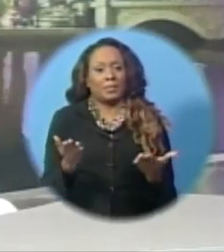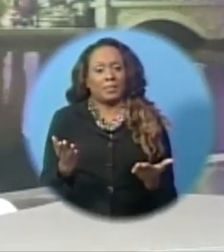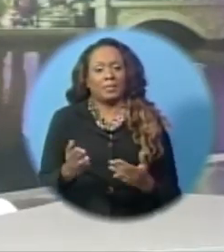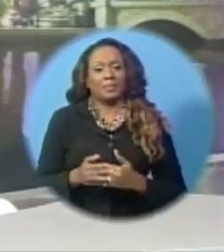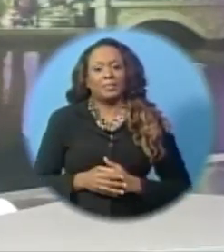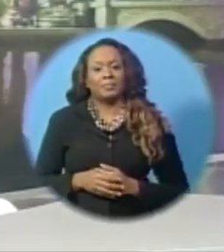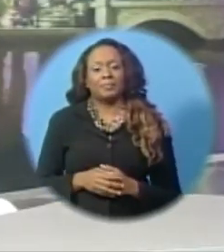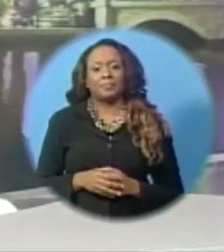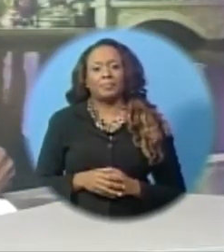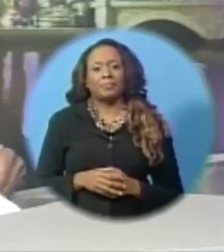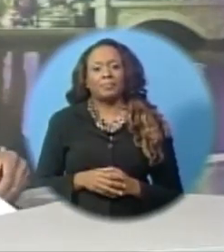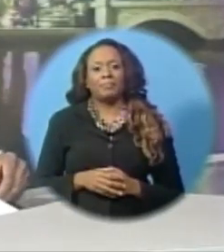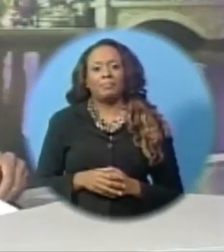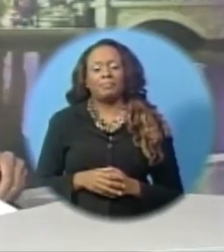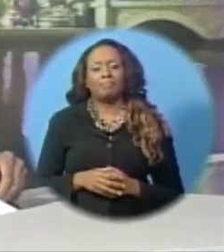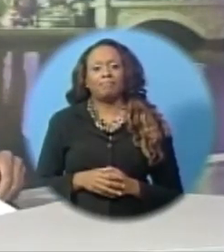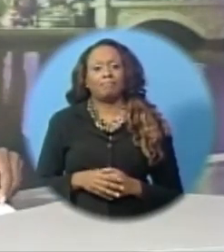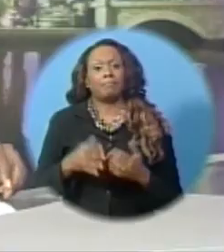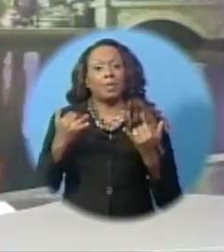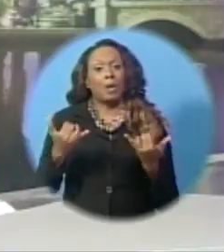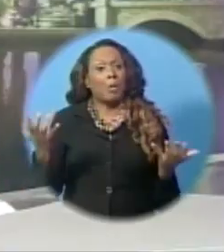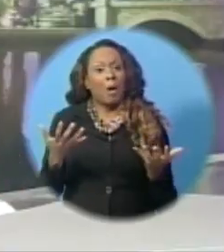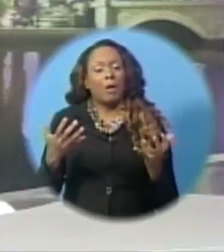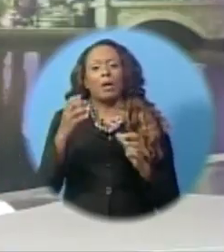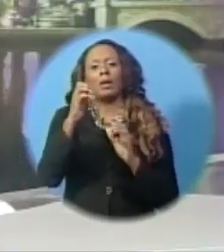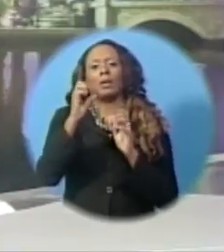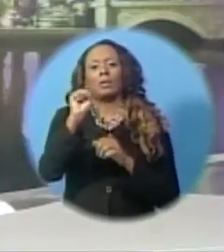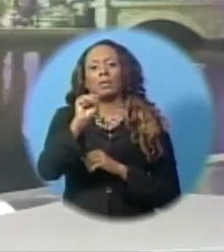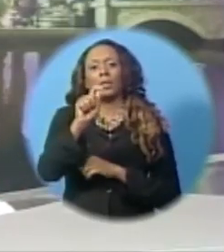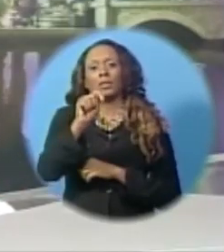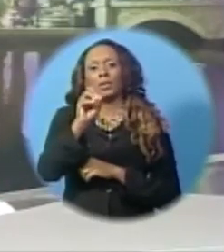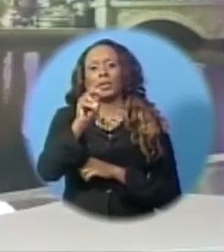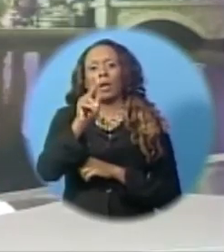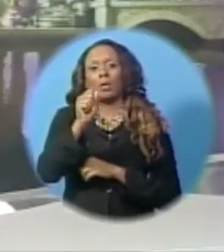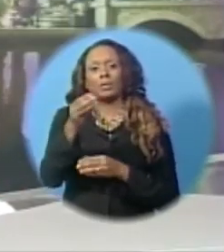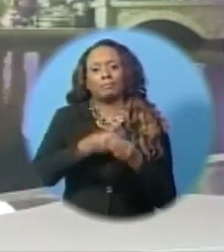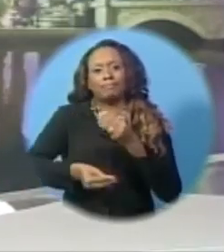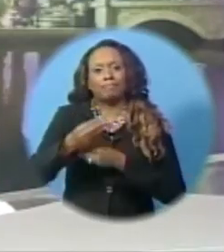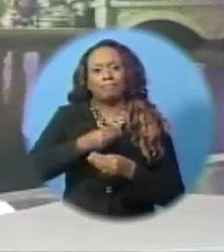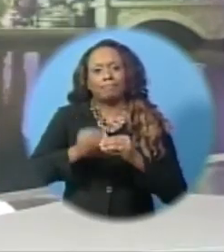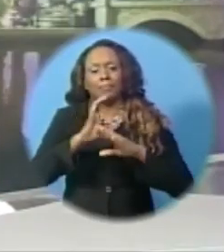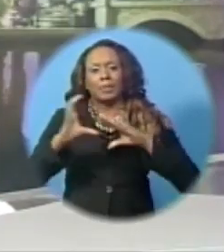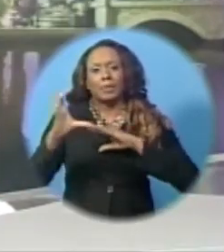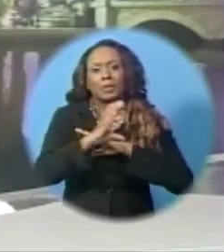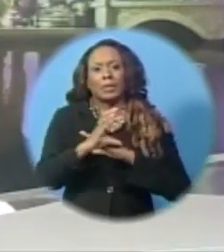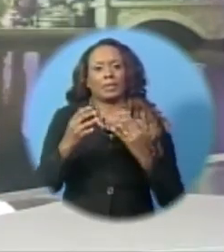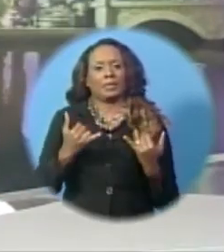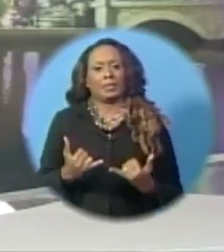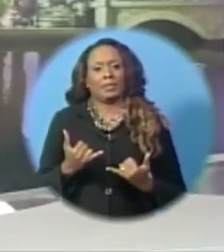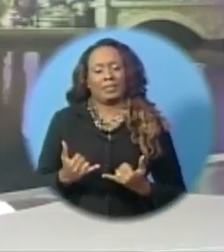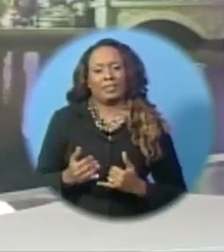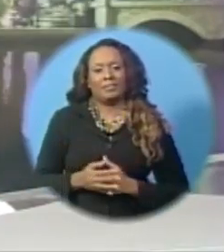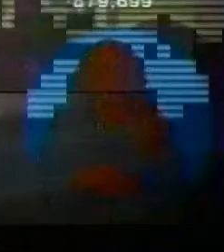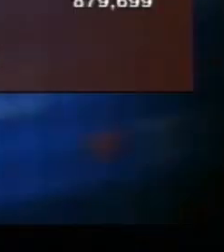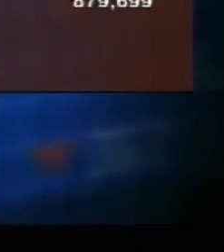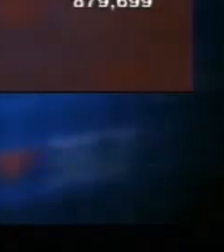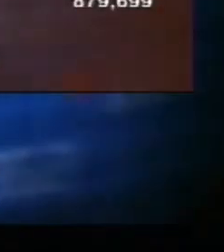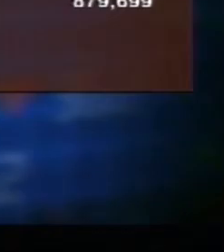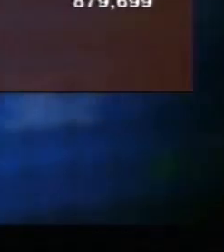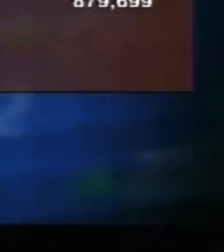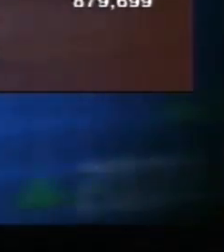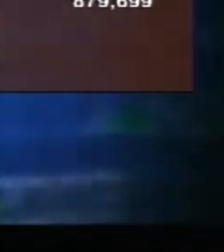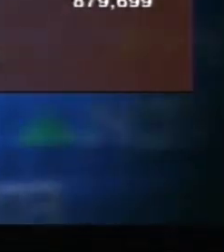campus. Time now to take a look at how stocks traded on selected exchanges across the region. In